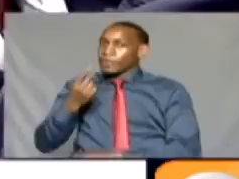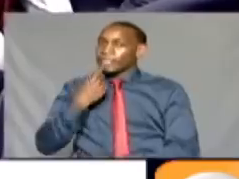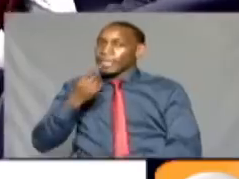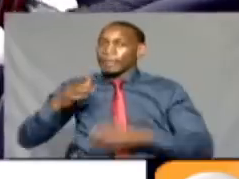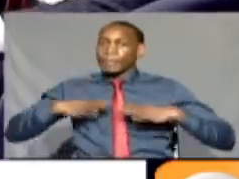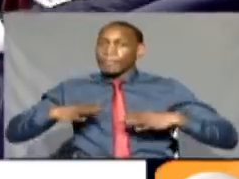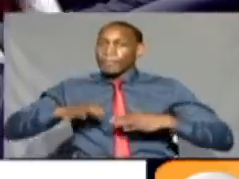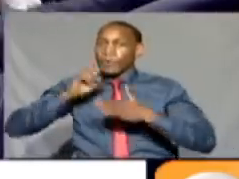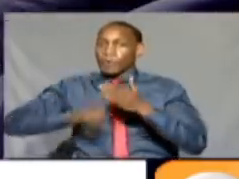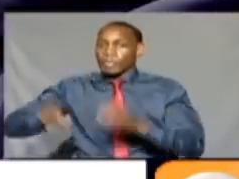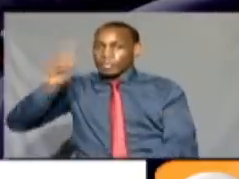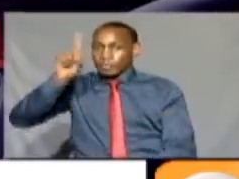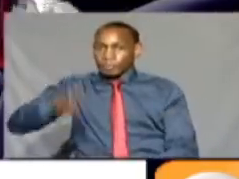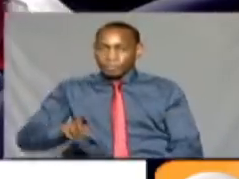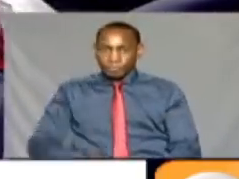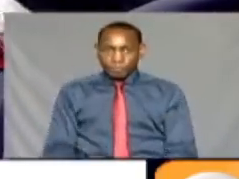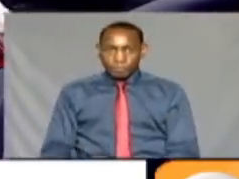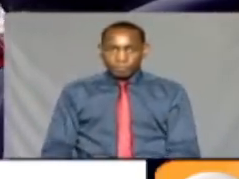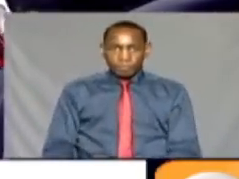people?